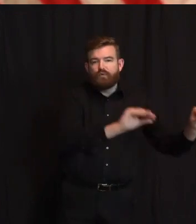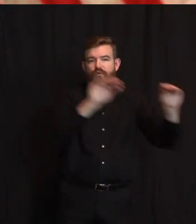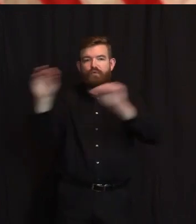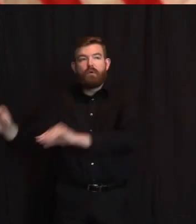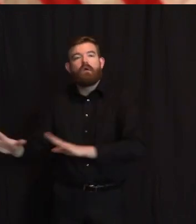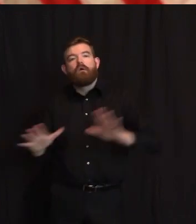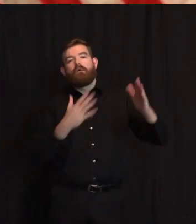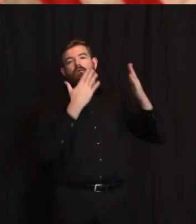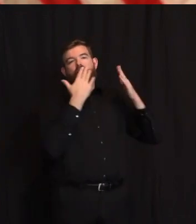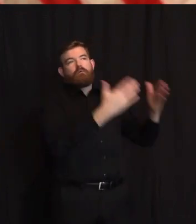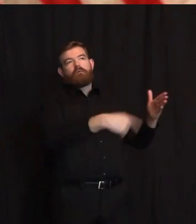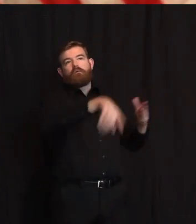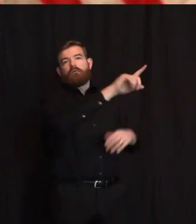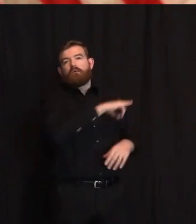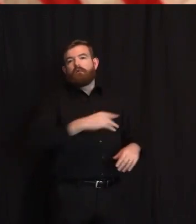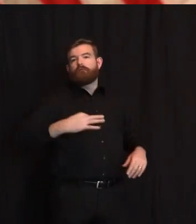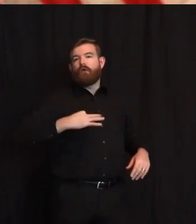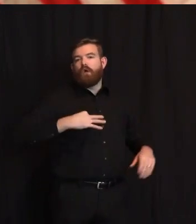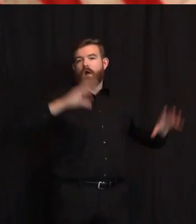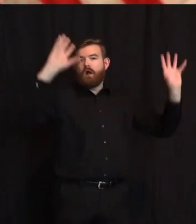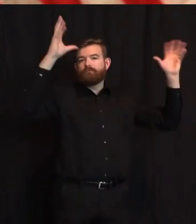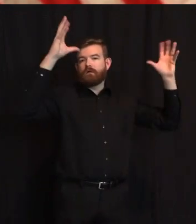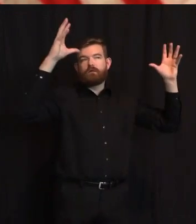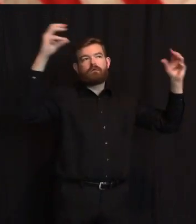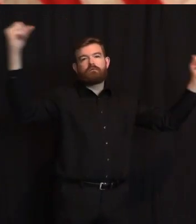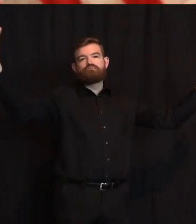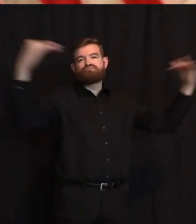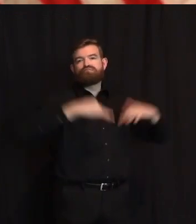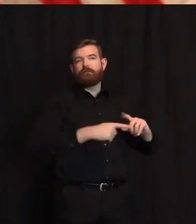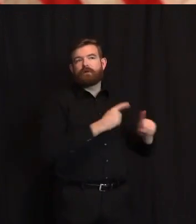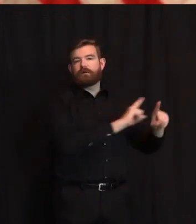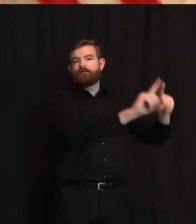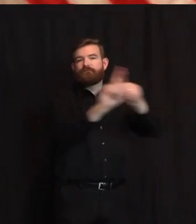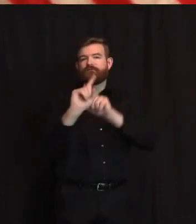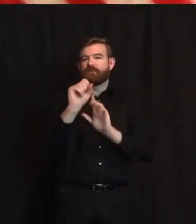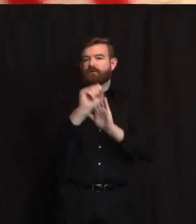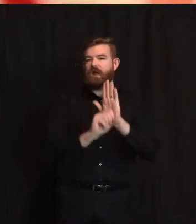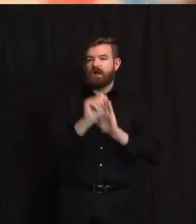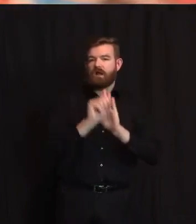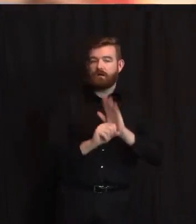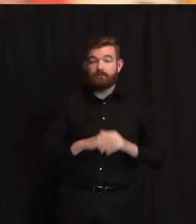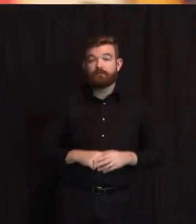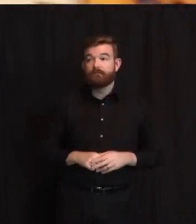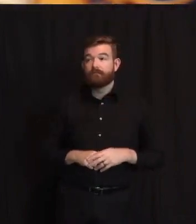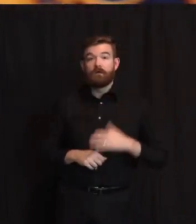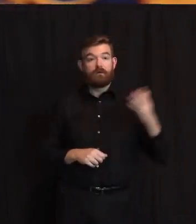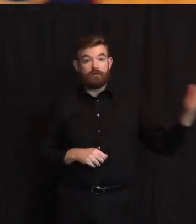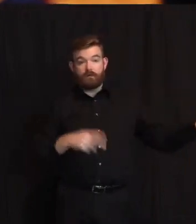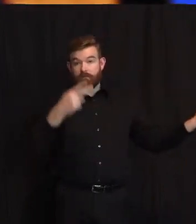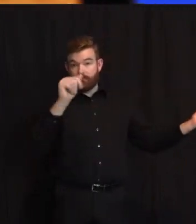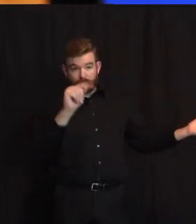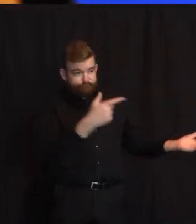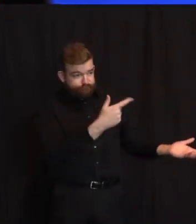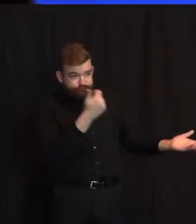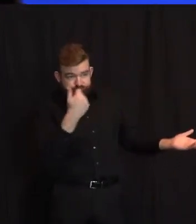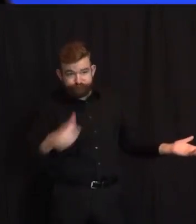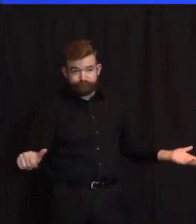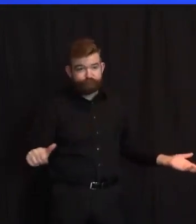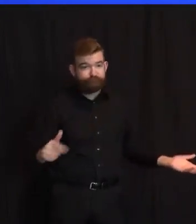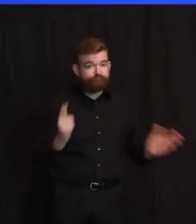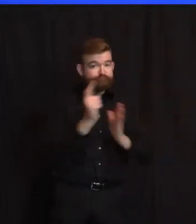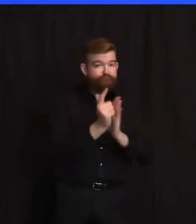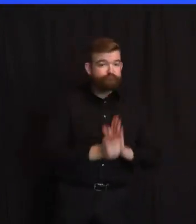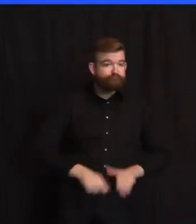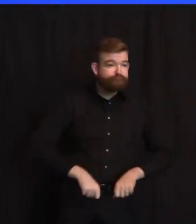those ambulances. If I could turn to you, Pat, with any overnight compliance updates and any other matters of note. And again, it's great to have you with us.